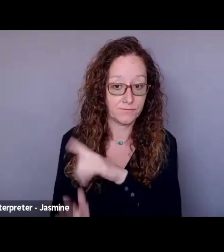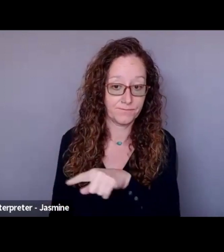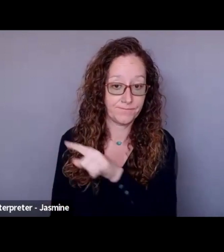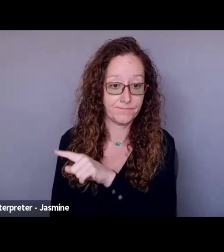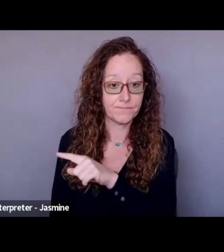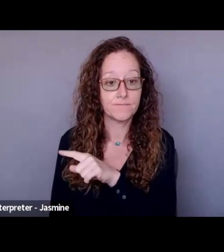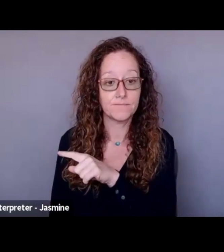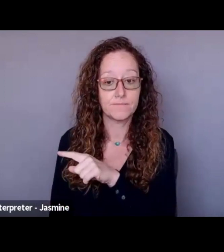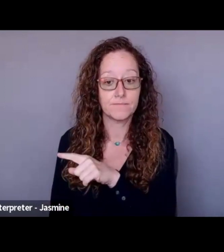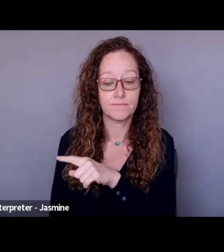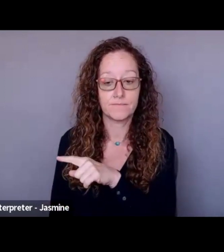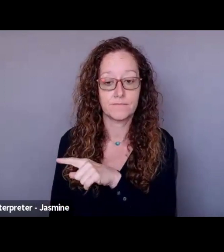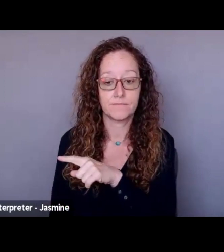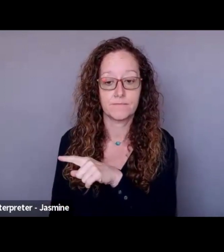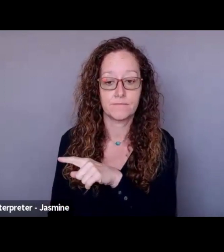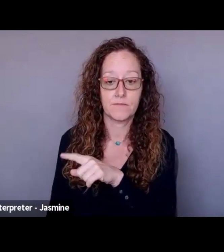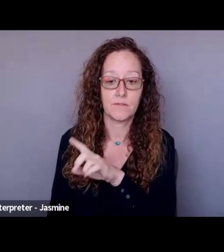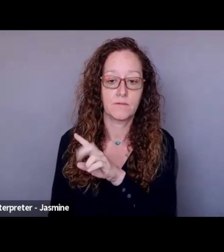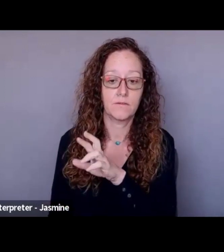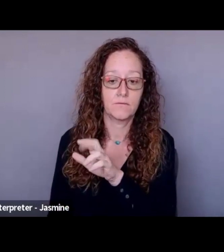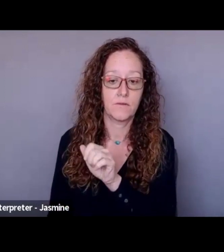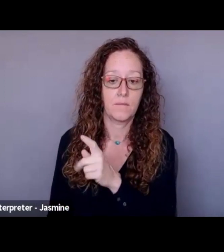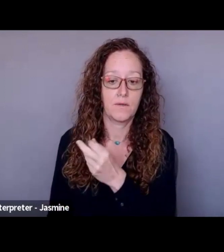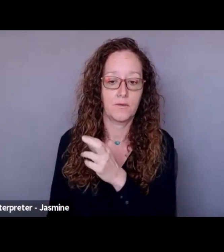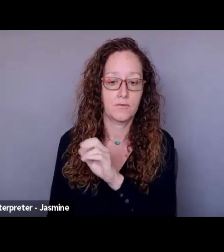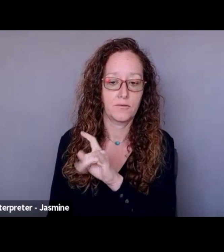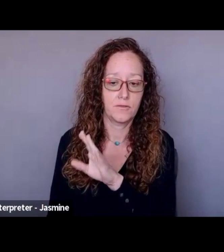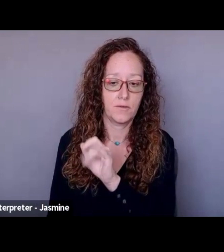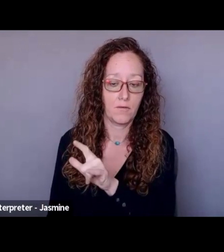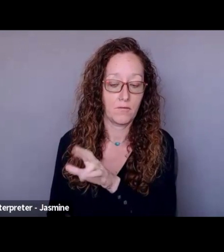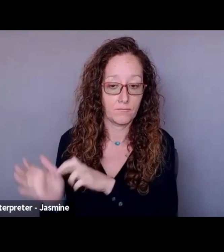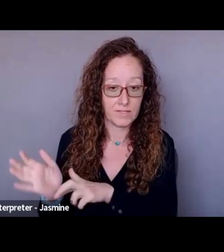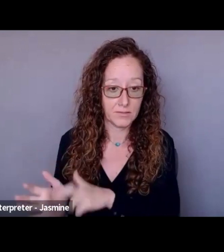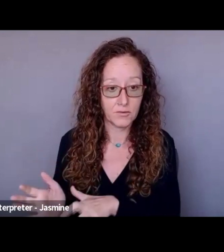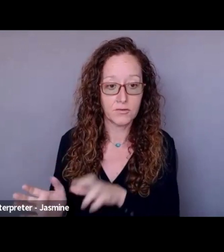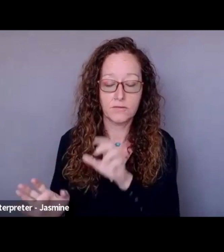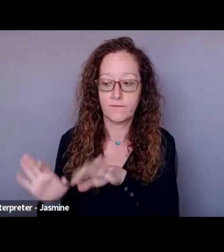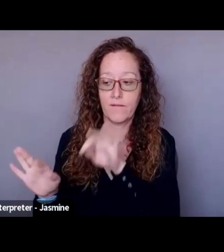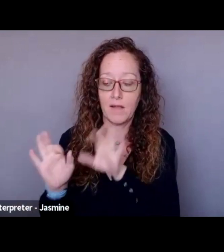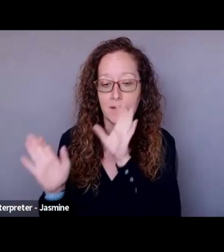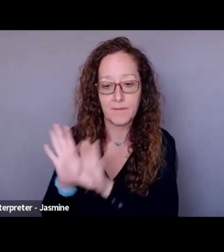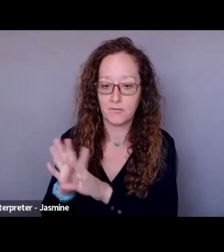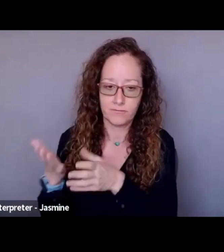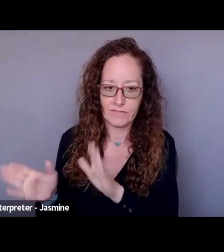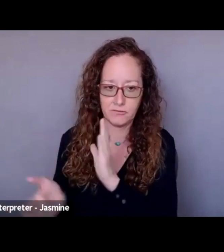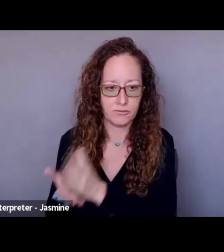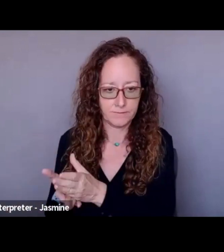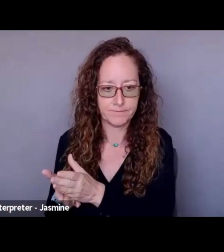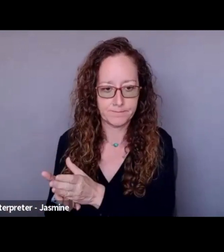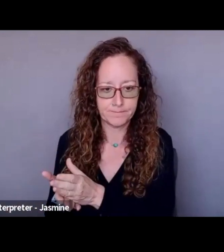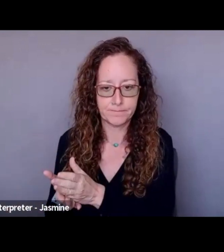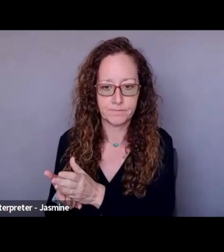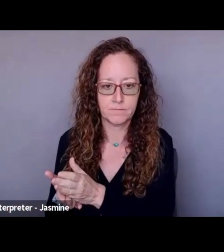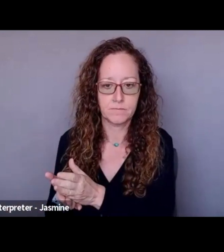stop at the dramaturgical research, the visual images you guys found, and they